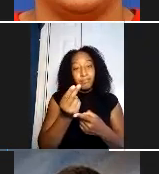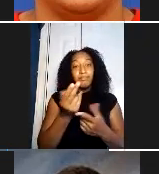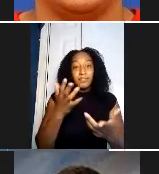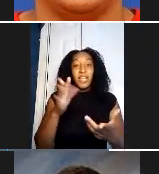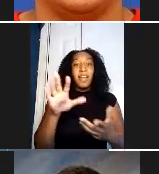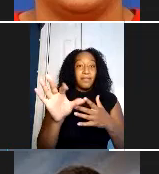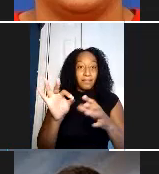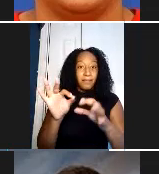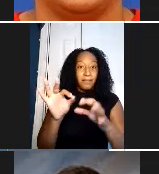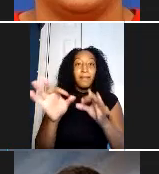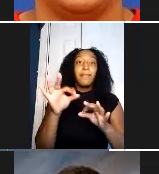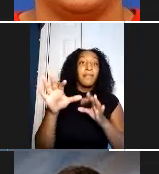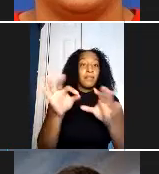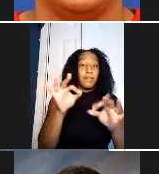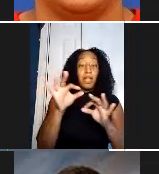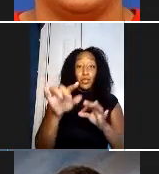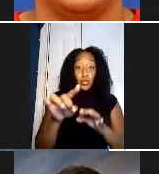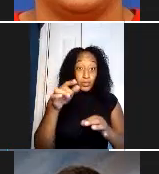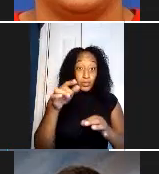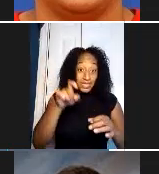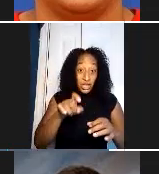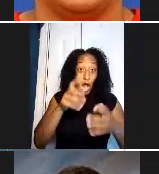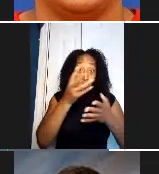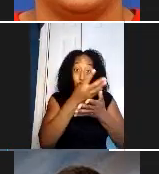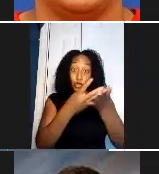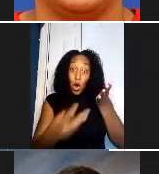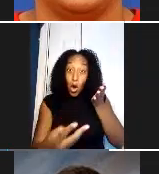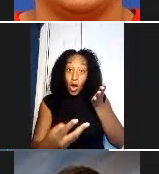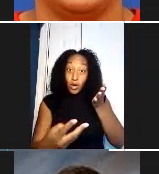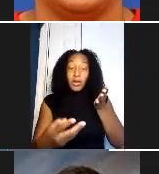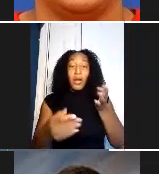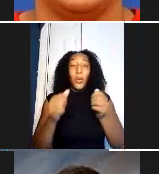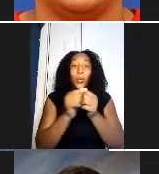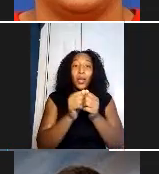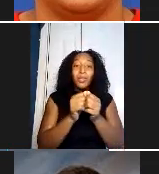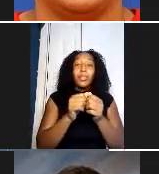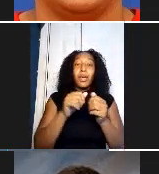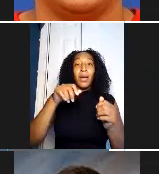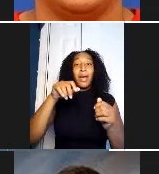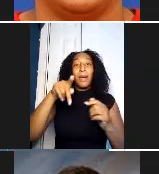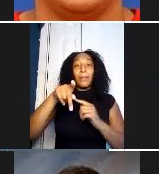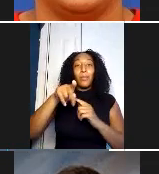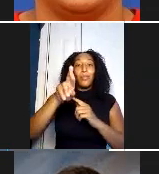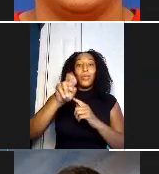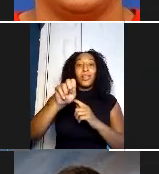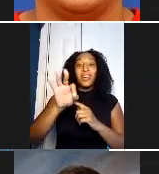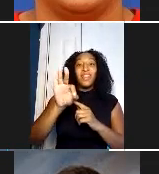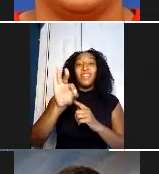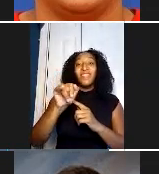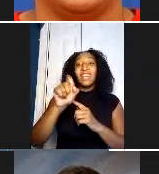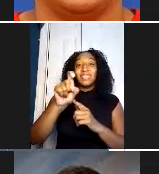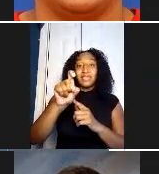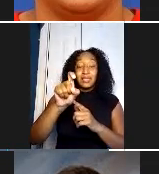prefixes available to you as you're doing your work, whether it's on an exam or on a homework